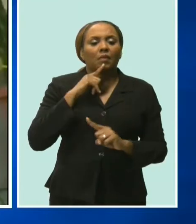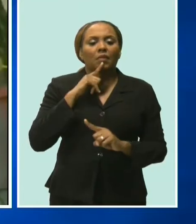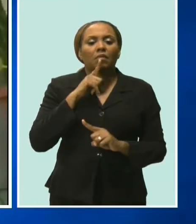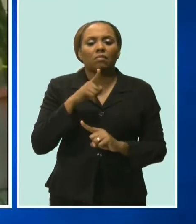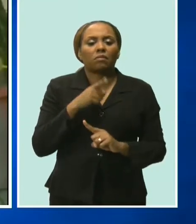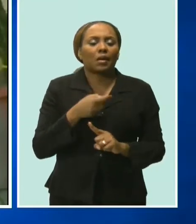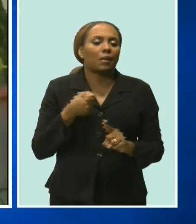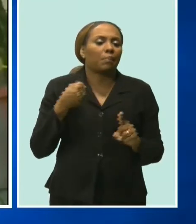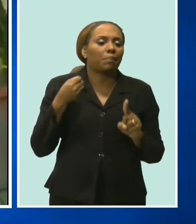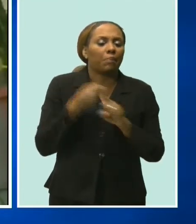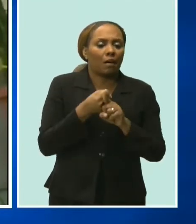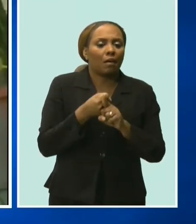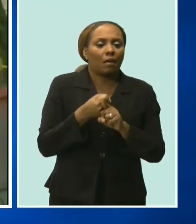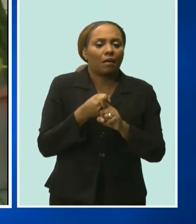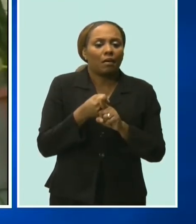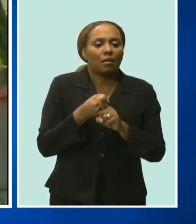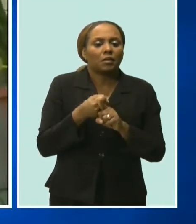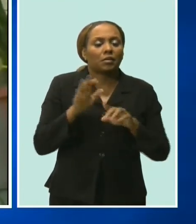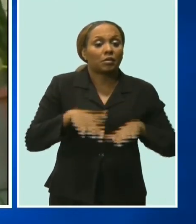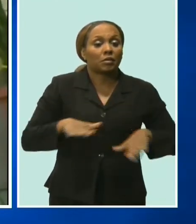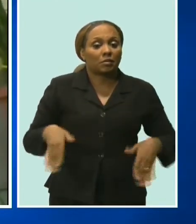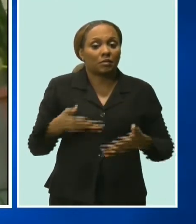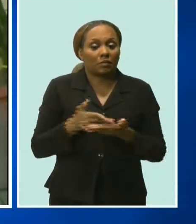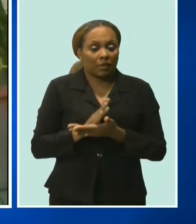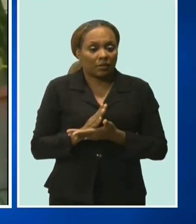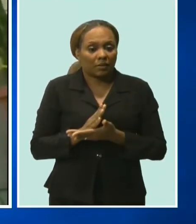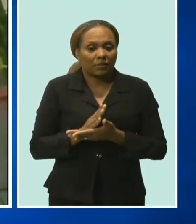vast range of children's rights, and therefore